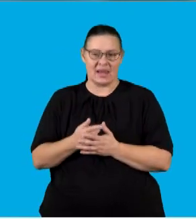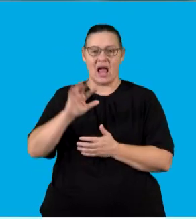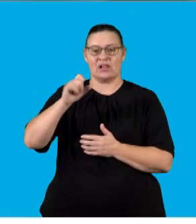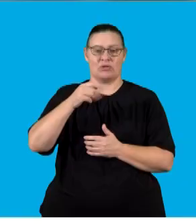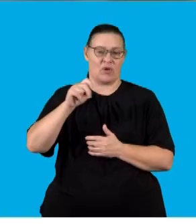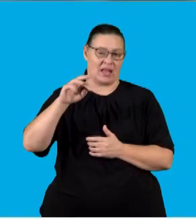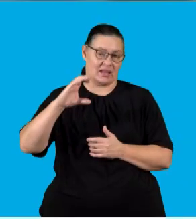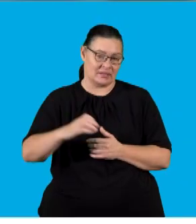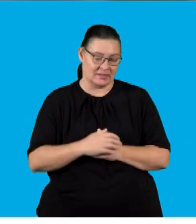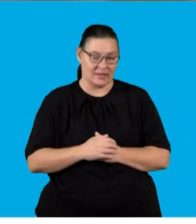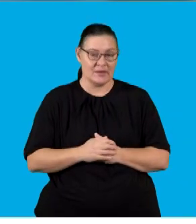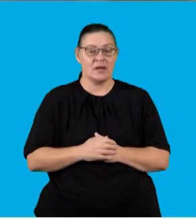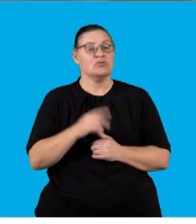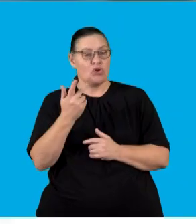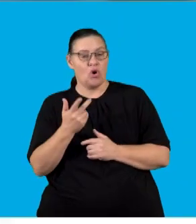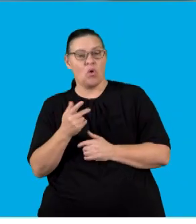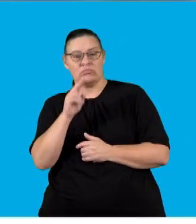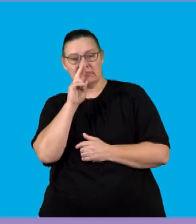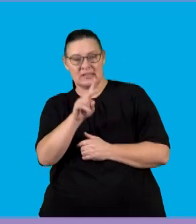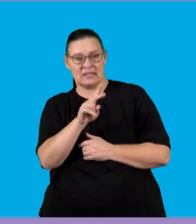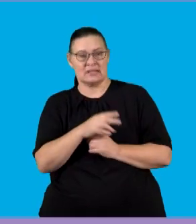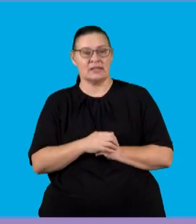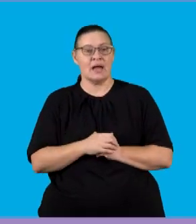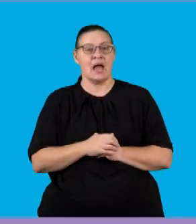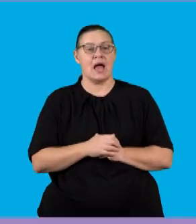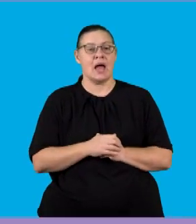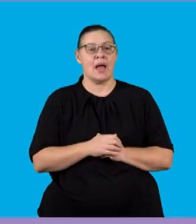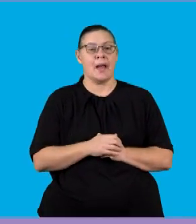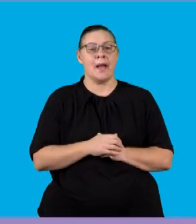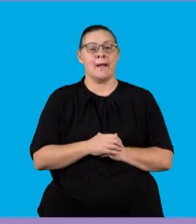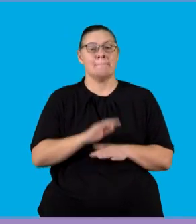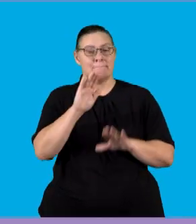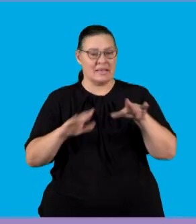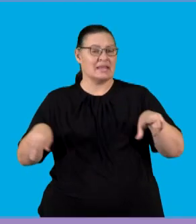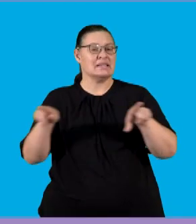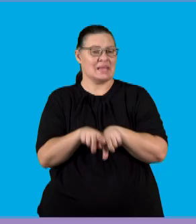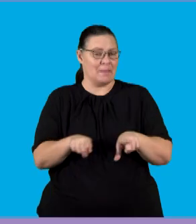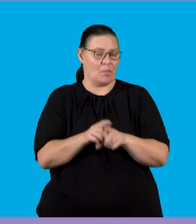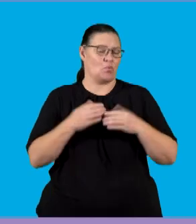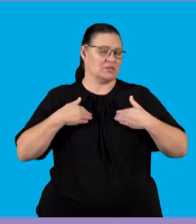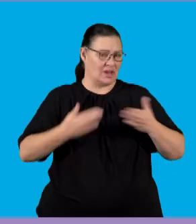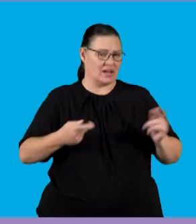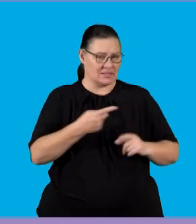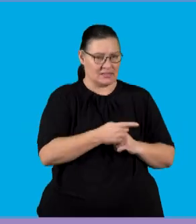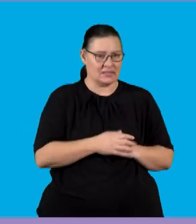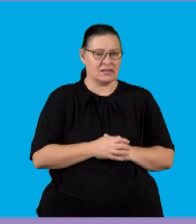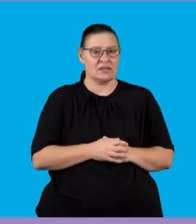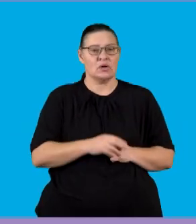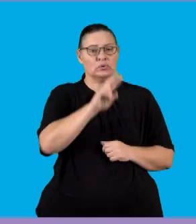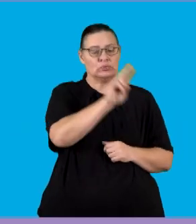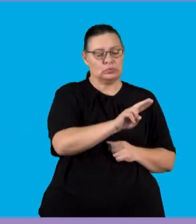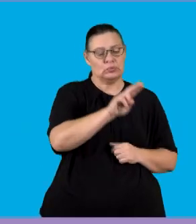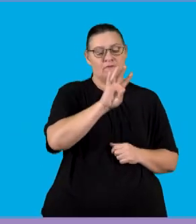and algebraically. So let's continue with that. Now we have that same pattern that we started with in the very beginning of our